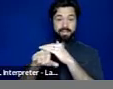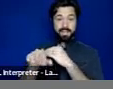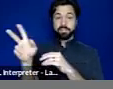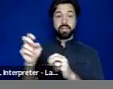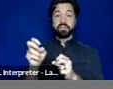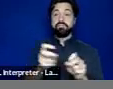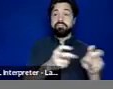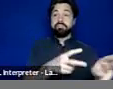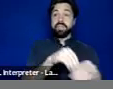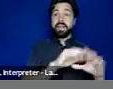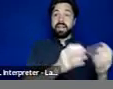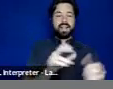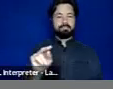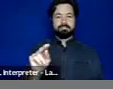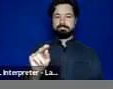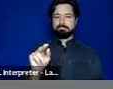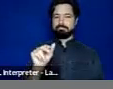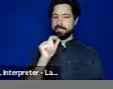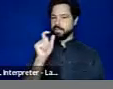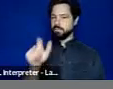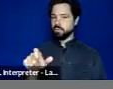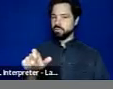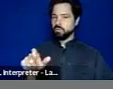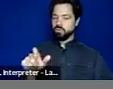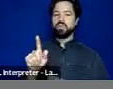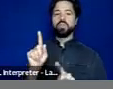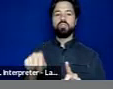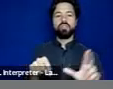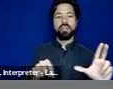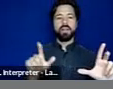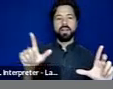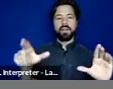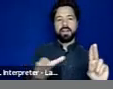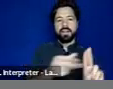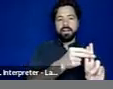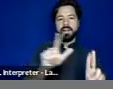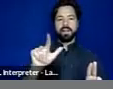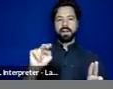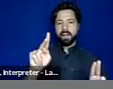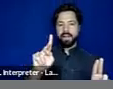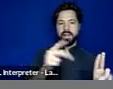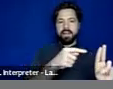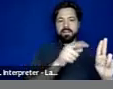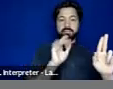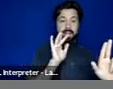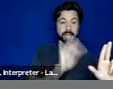your class, okay? You should always link to things that are copyright protected.